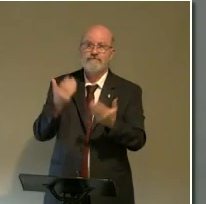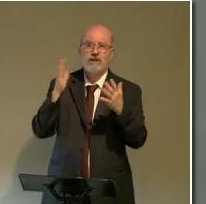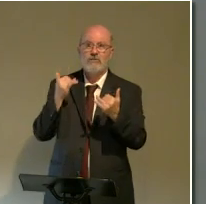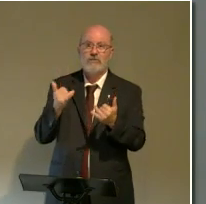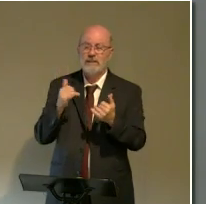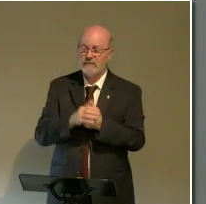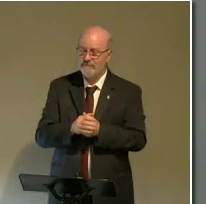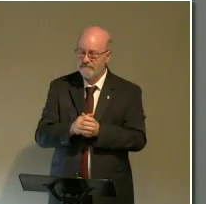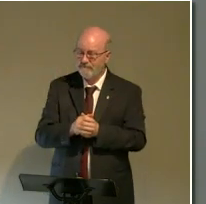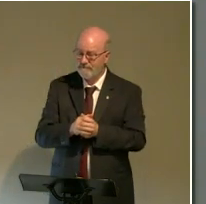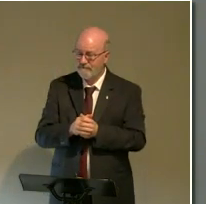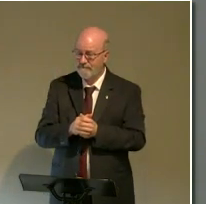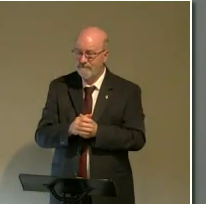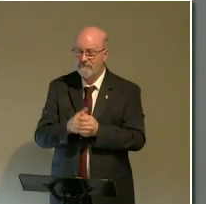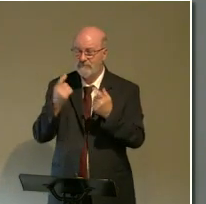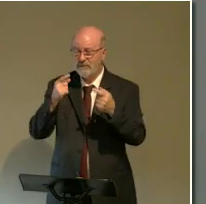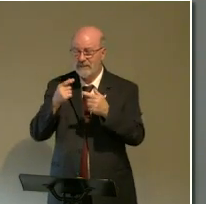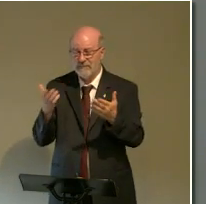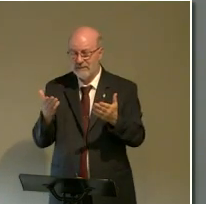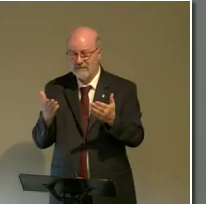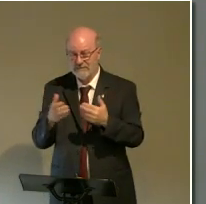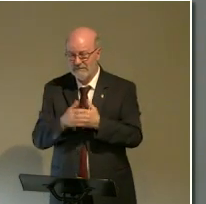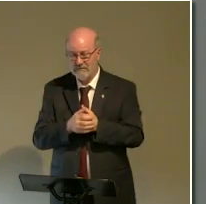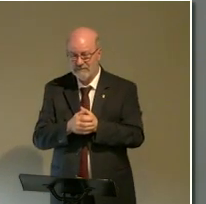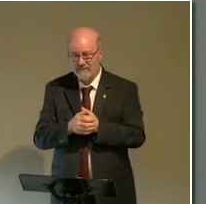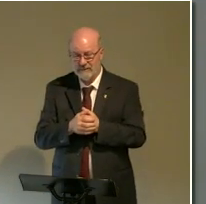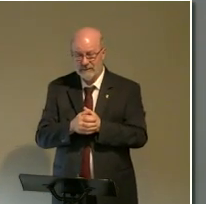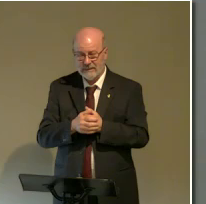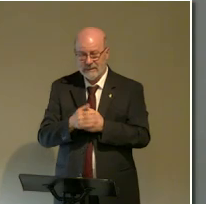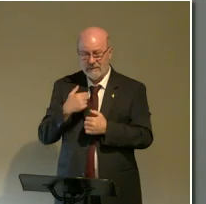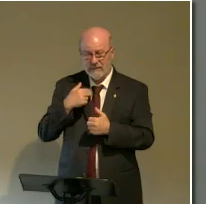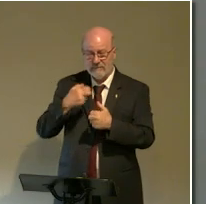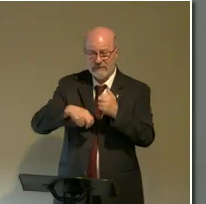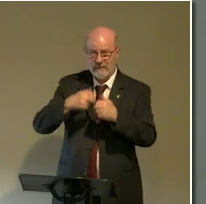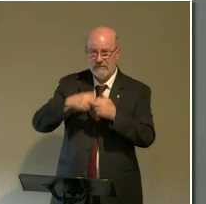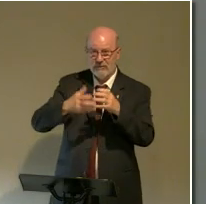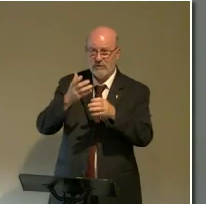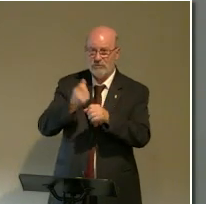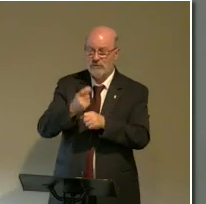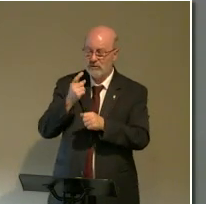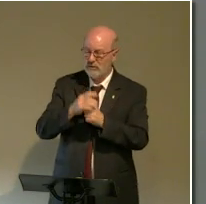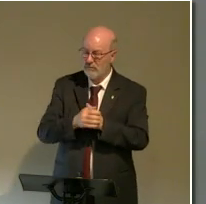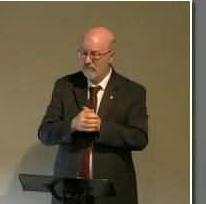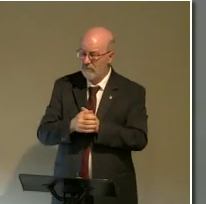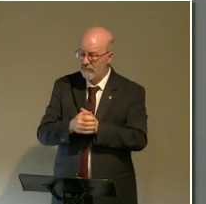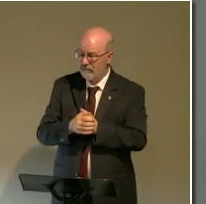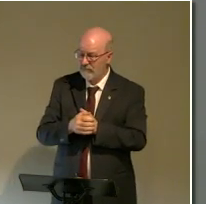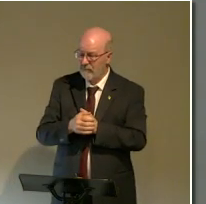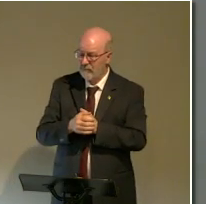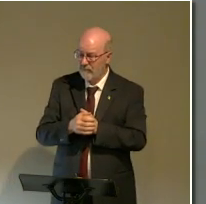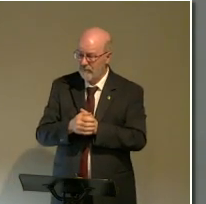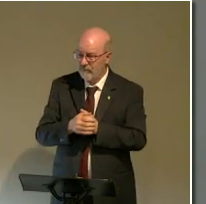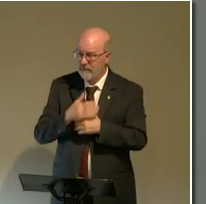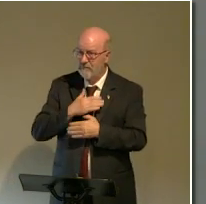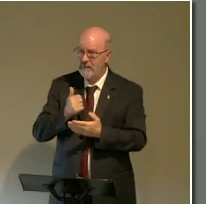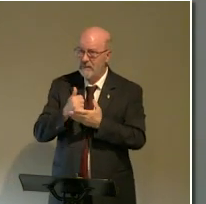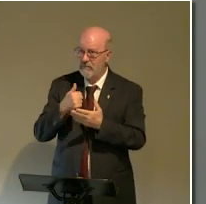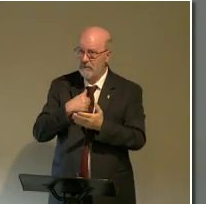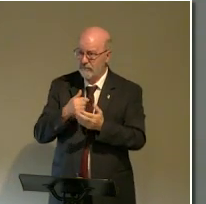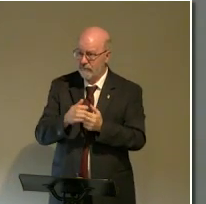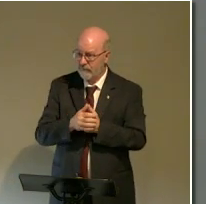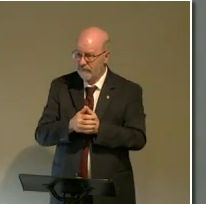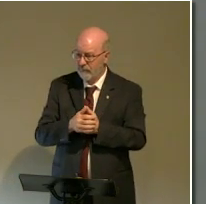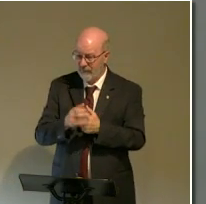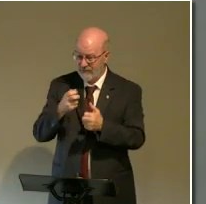now what's going on here. I'm having difficulties trusting you. Please help me.